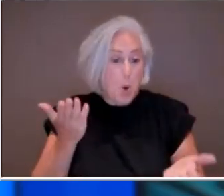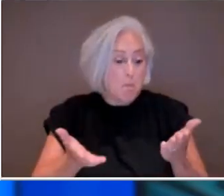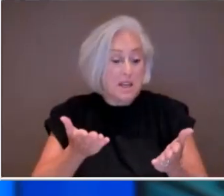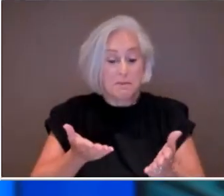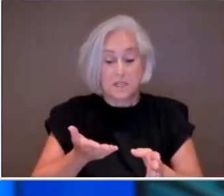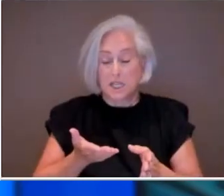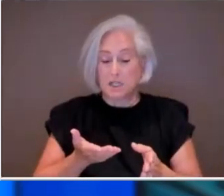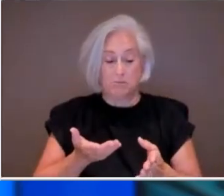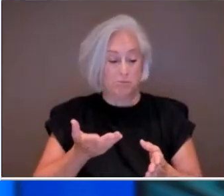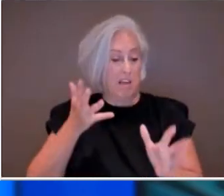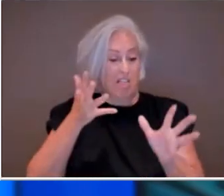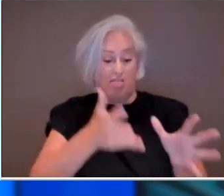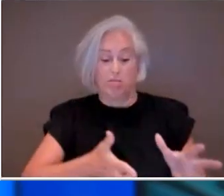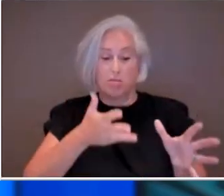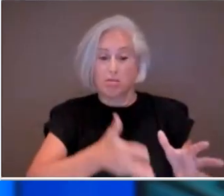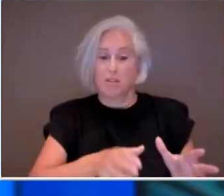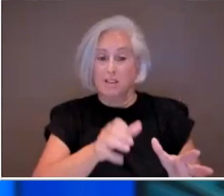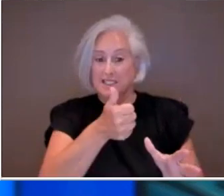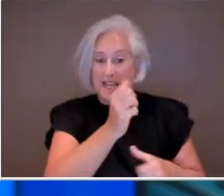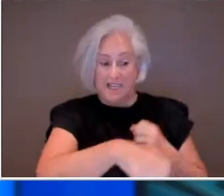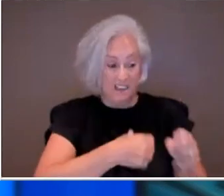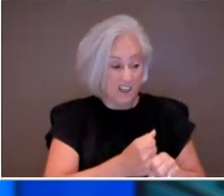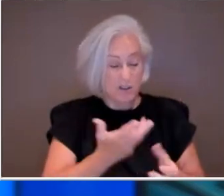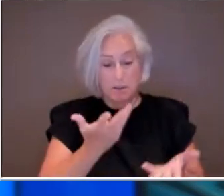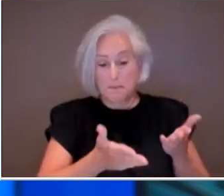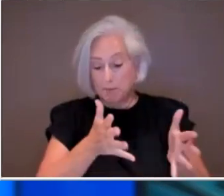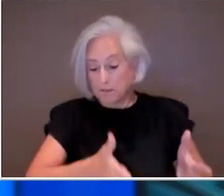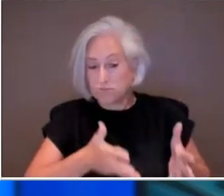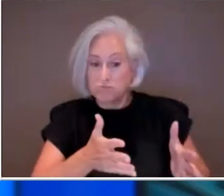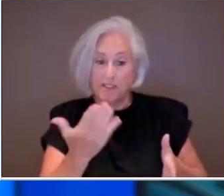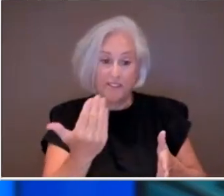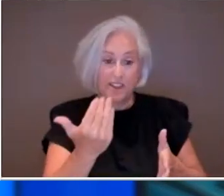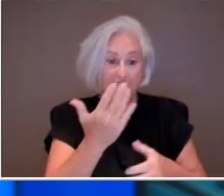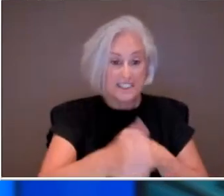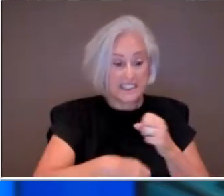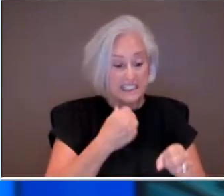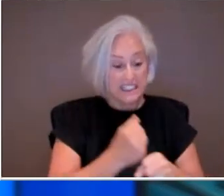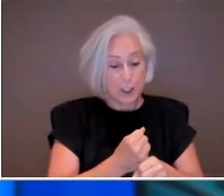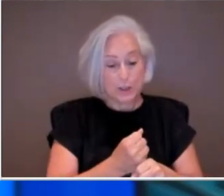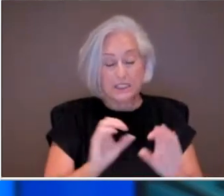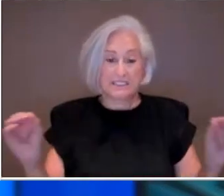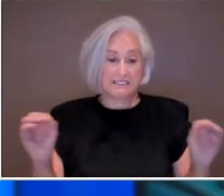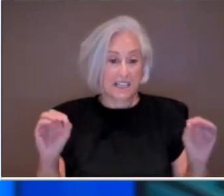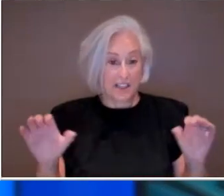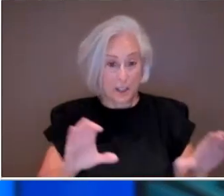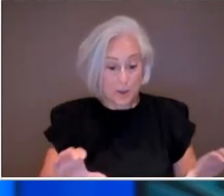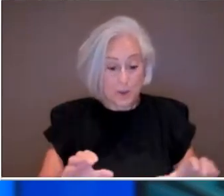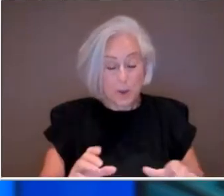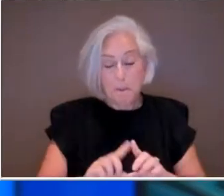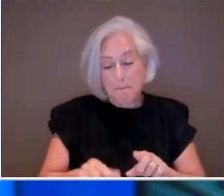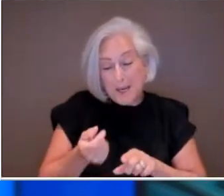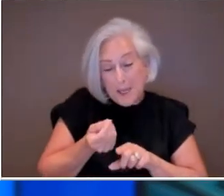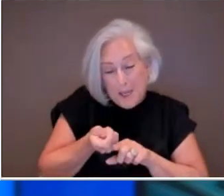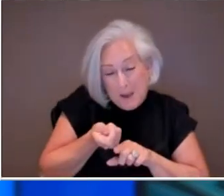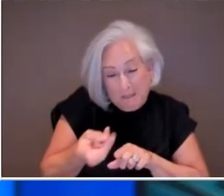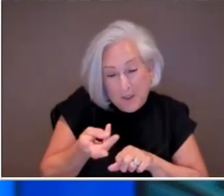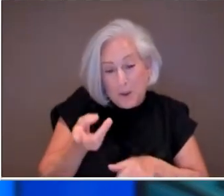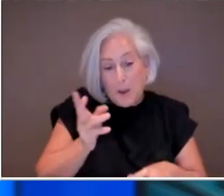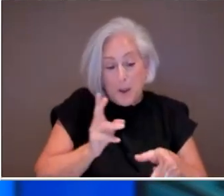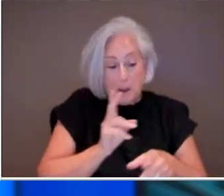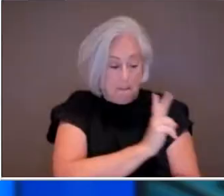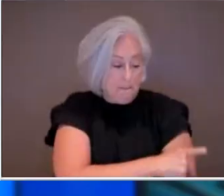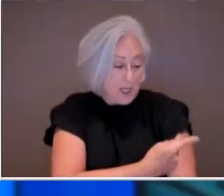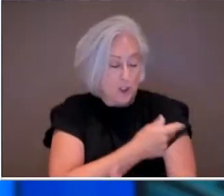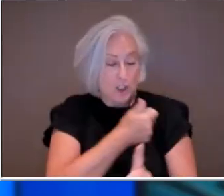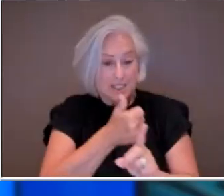Nothing to be done. We watch these patients, they live with it, but there's a small portion of the patients, unfortunately, will convert from this